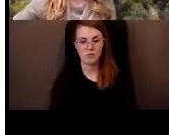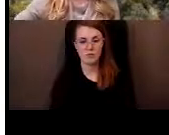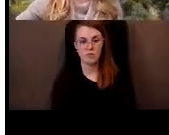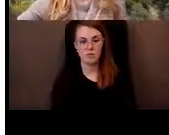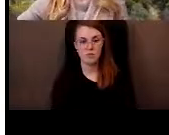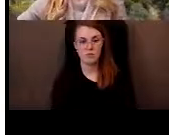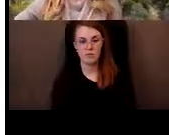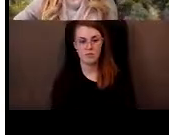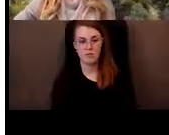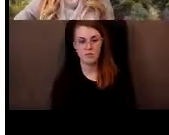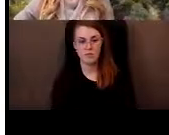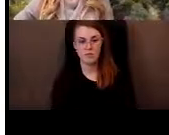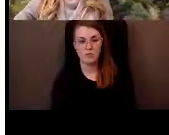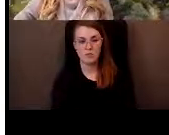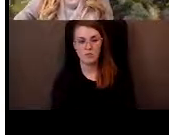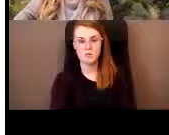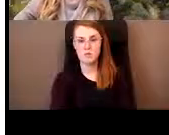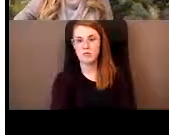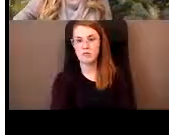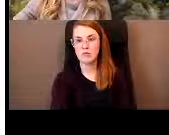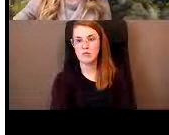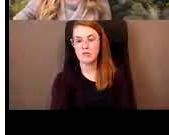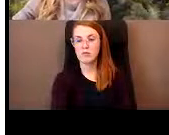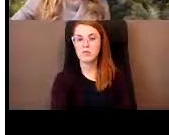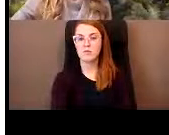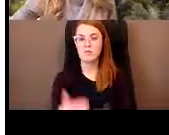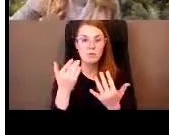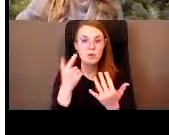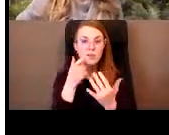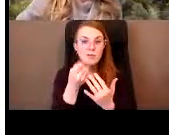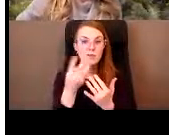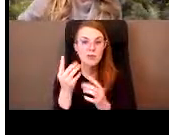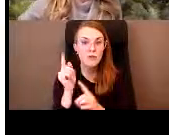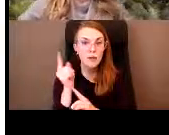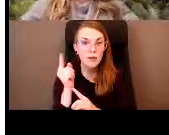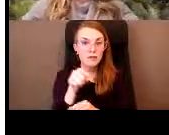Let this one run for a few more moments.